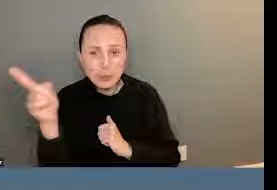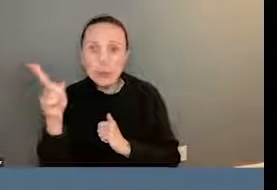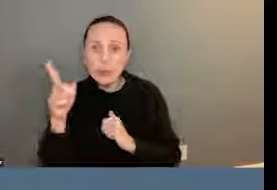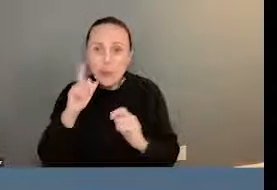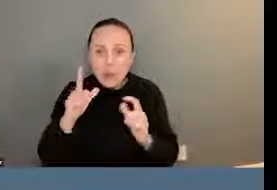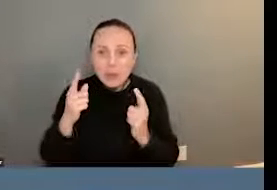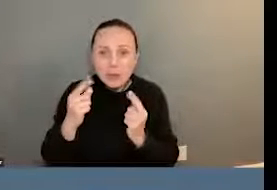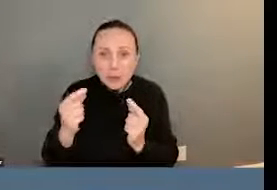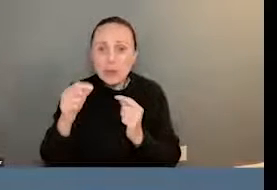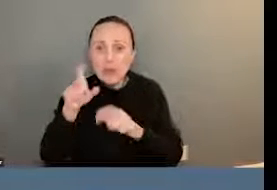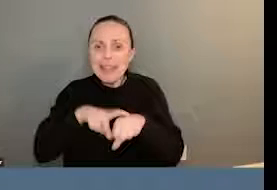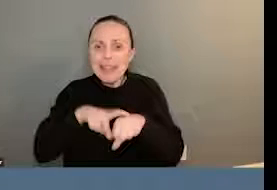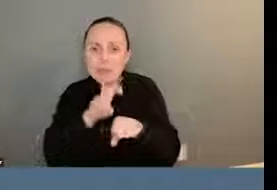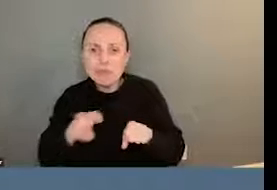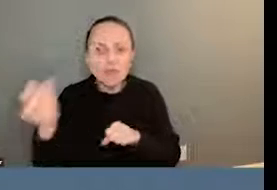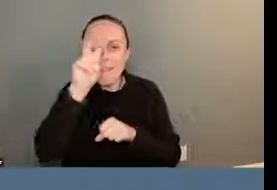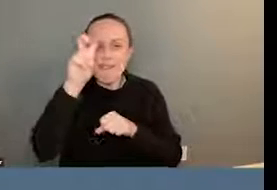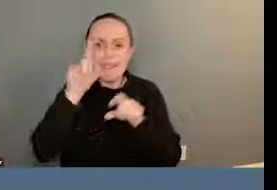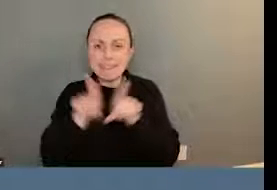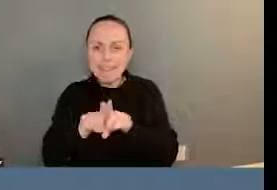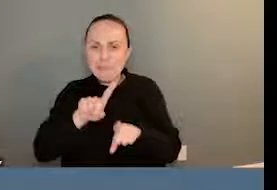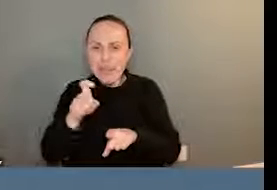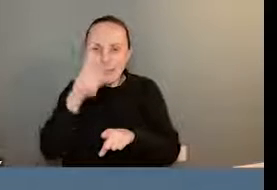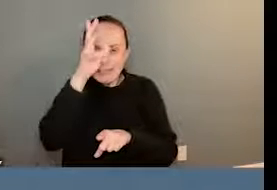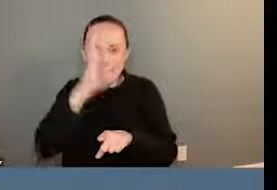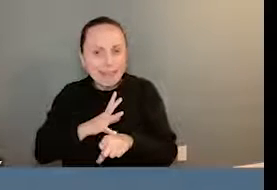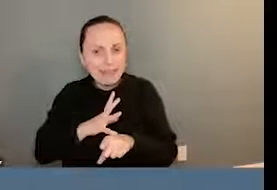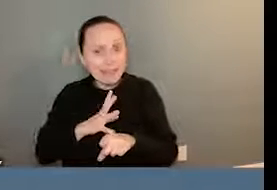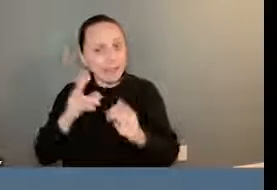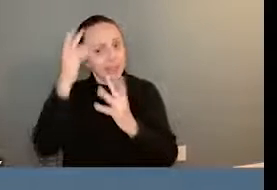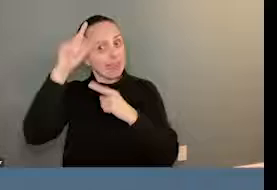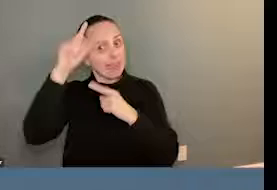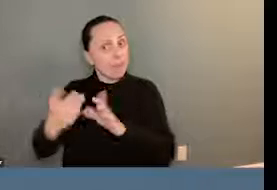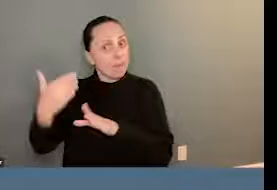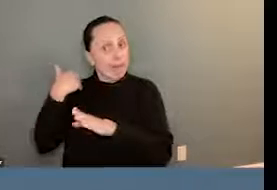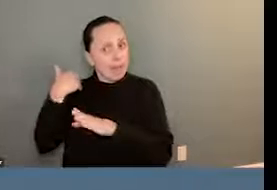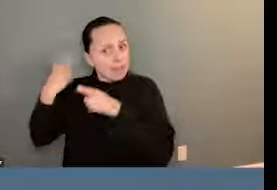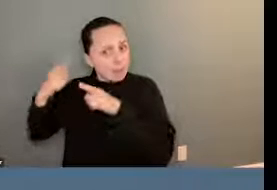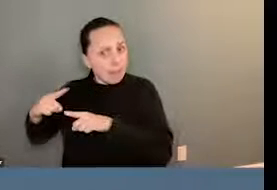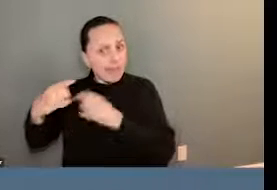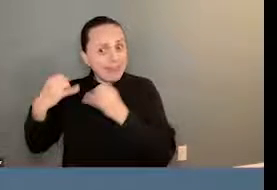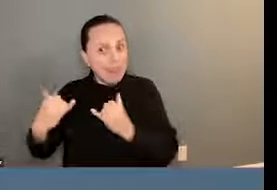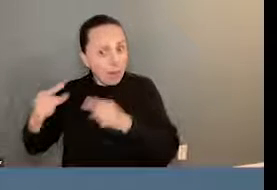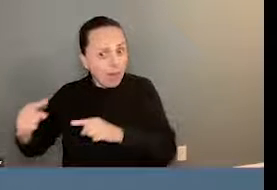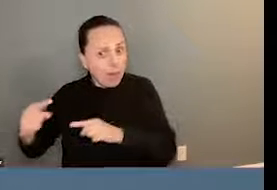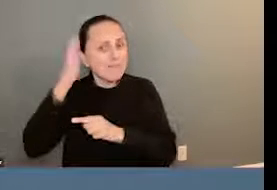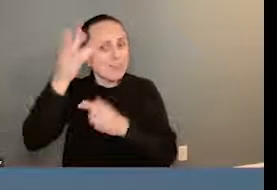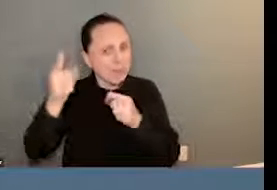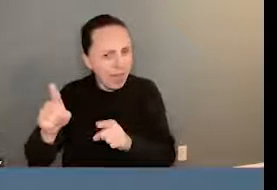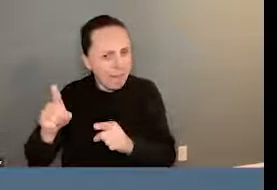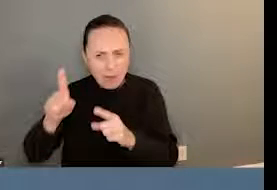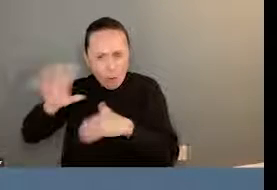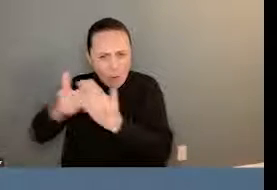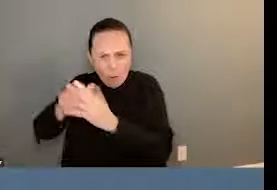little bit of time traveling, all right? We're gonna be like the X-Men, where we think about our past, present, and future interchangeably, all at the same